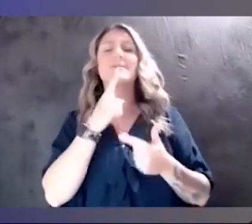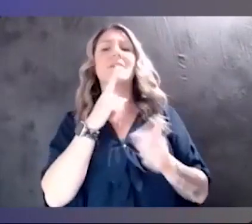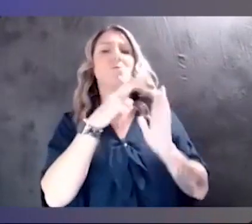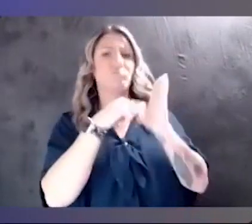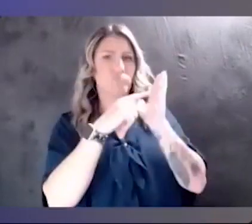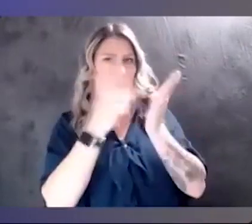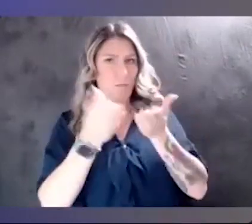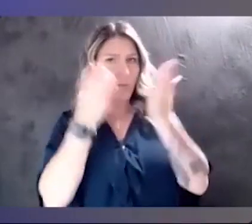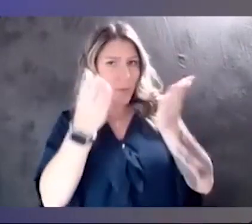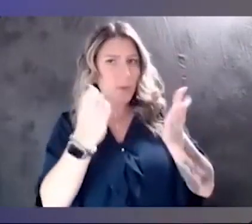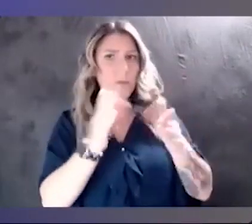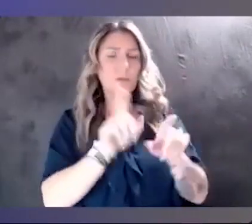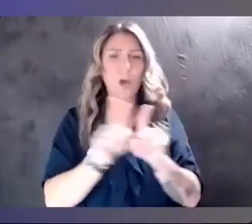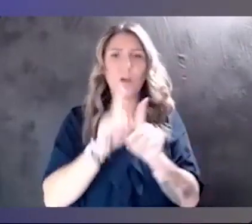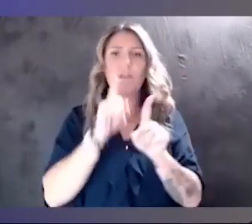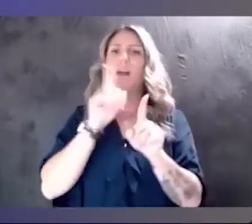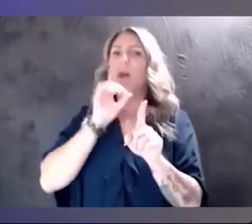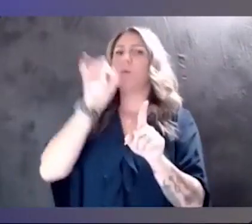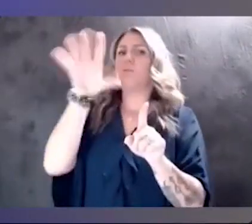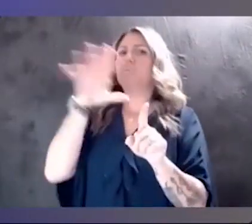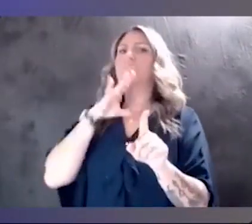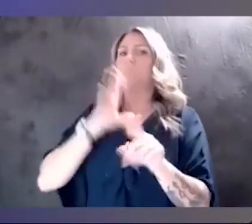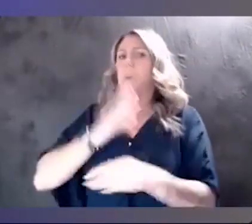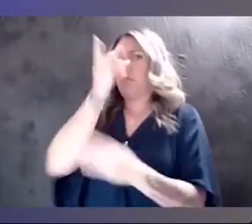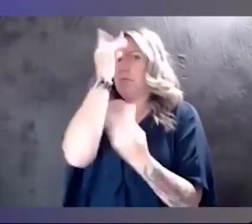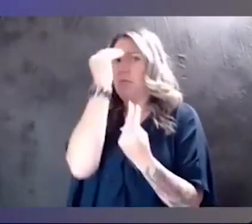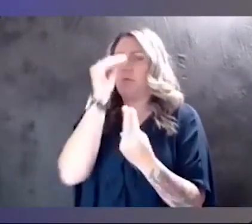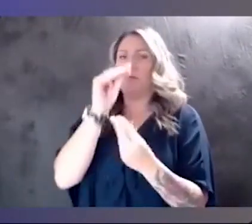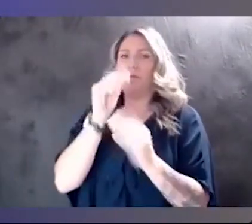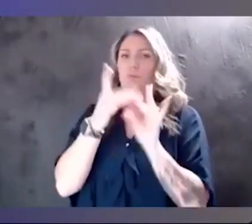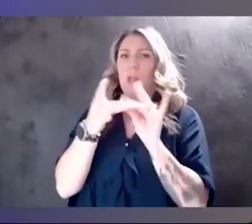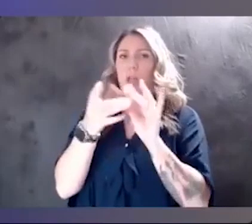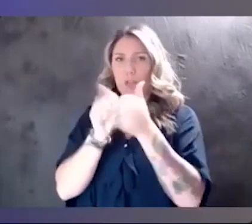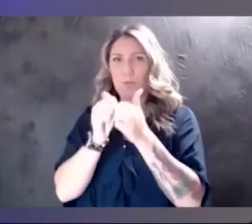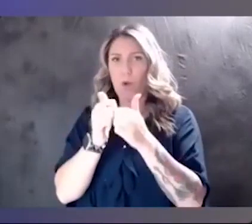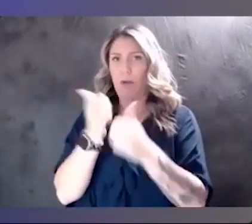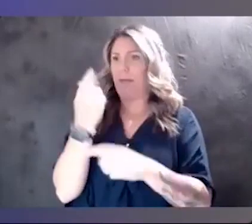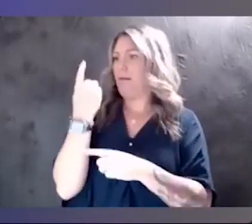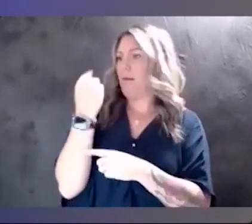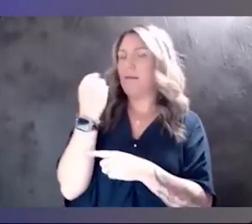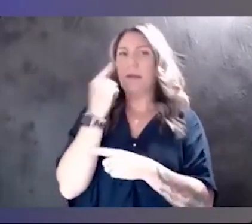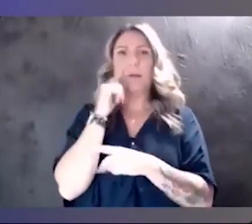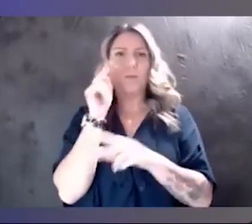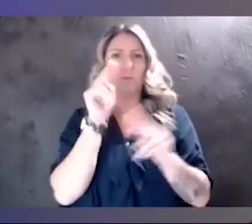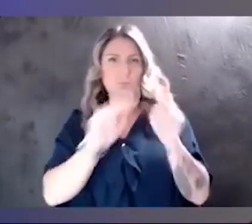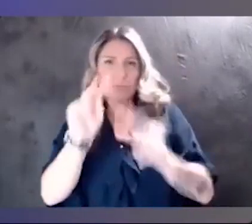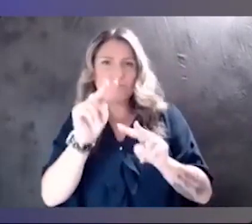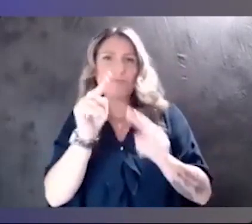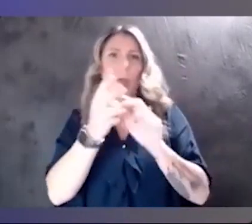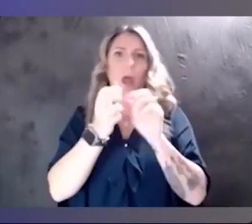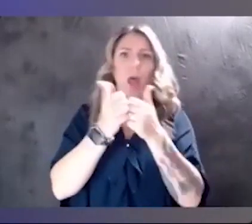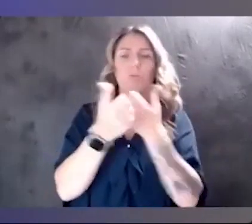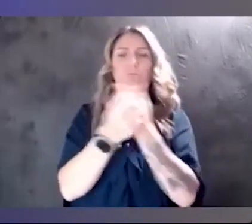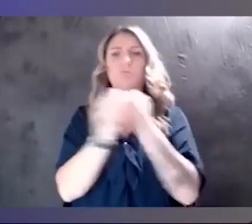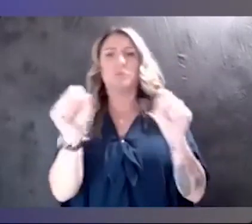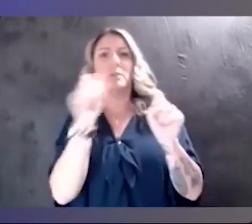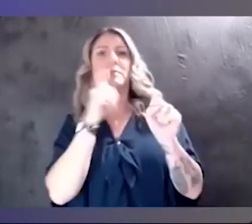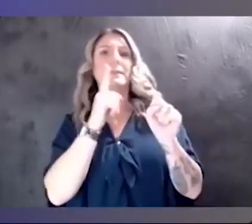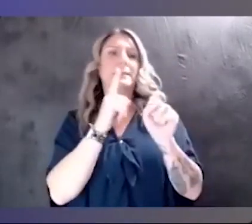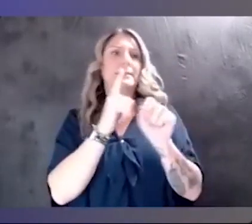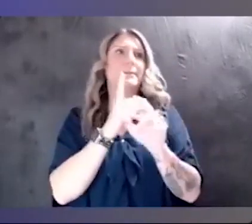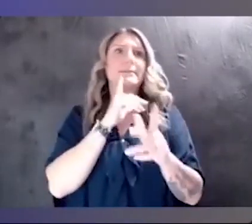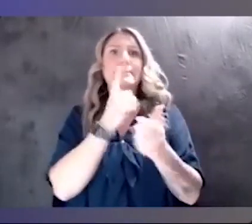and I'll weigh in more on the sports aspect because last year, as we observed athletes trying to be safe, mask, wash, stay home if